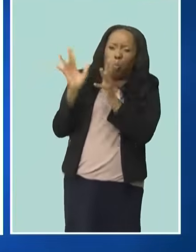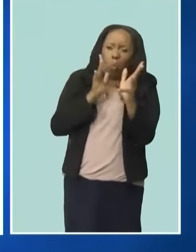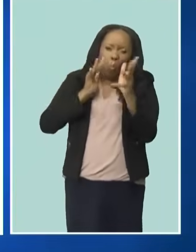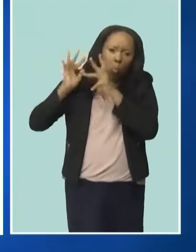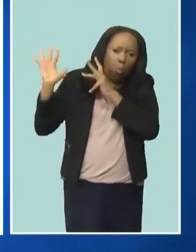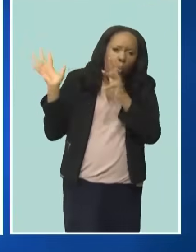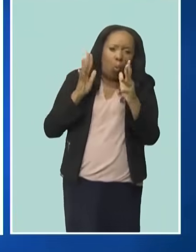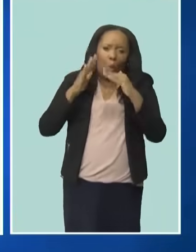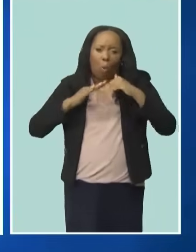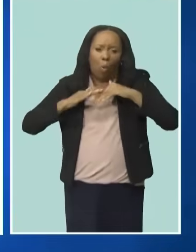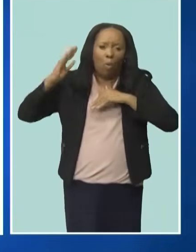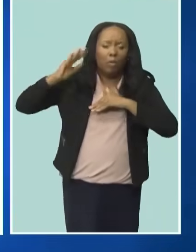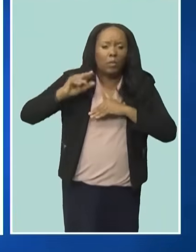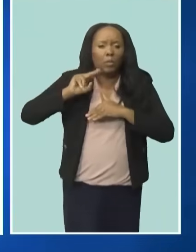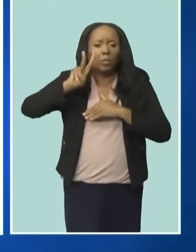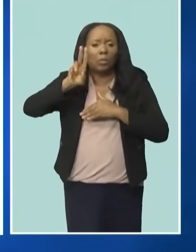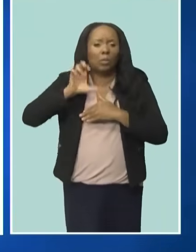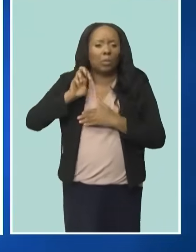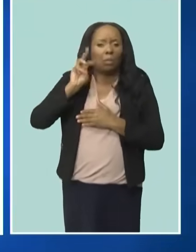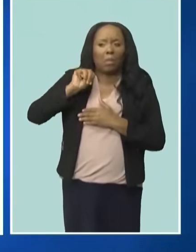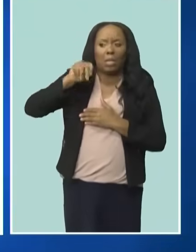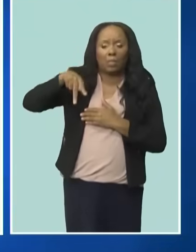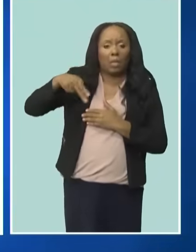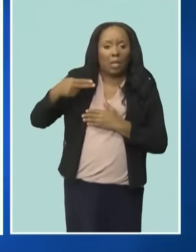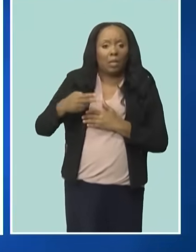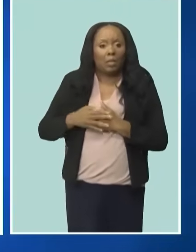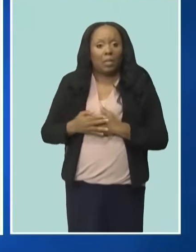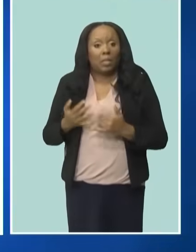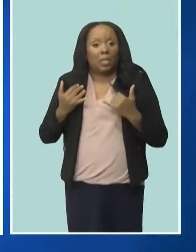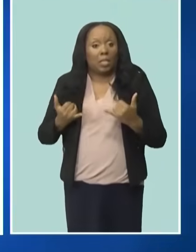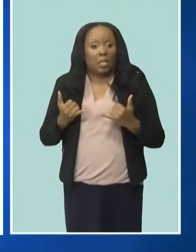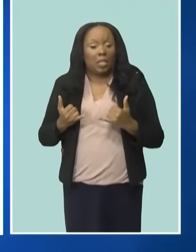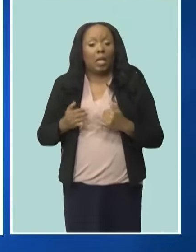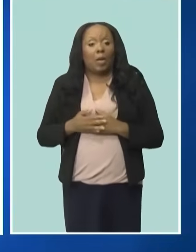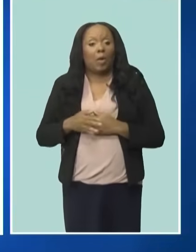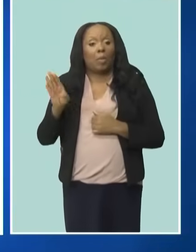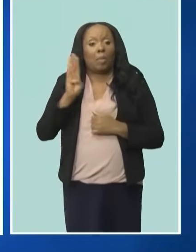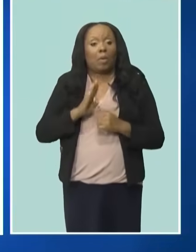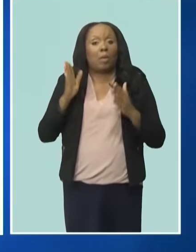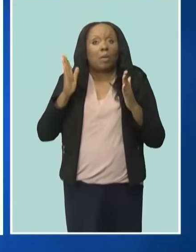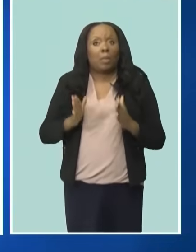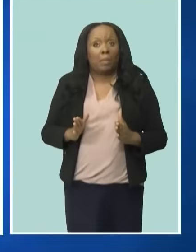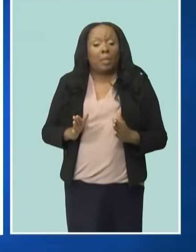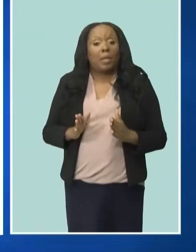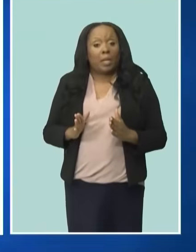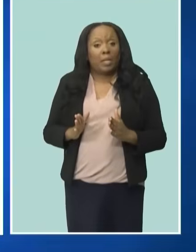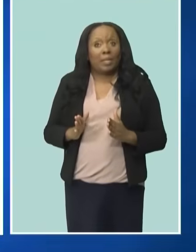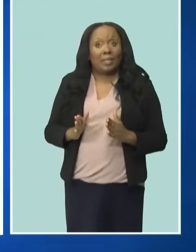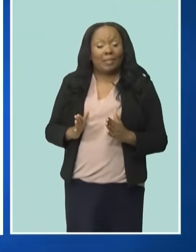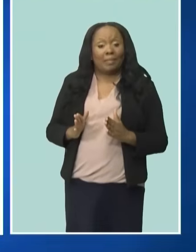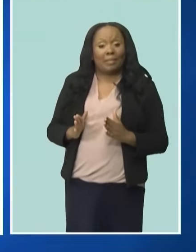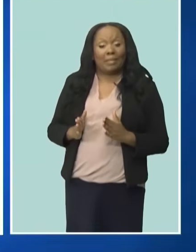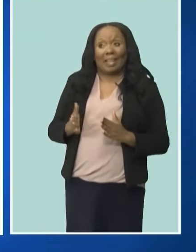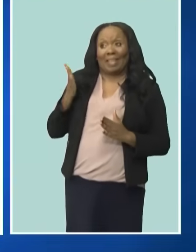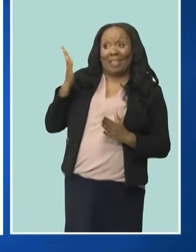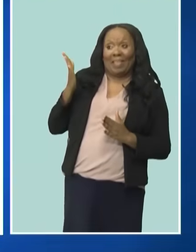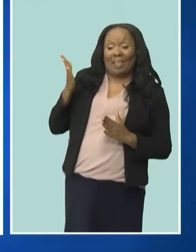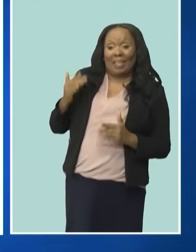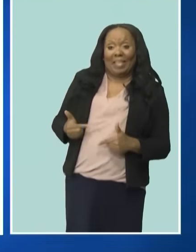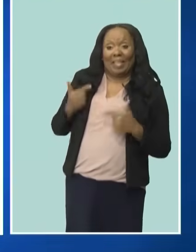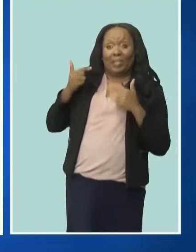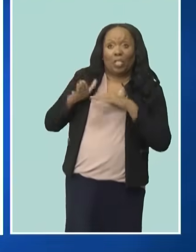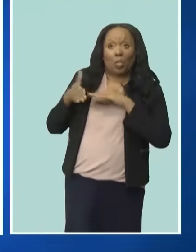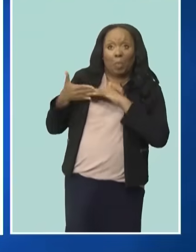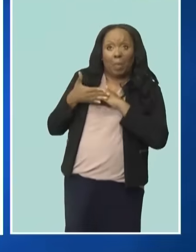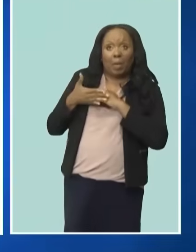of 200 miles per hour. Joining us from Kingston is Barbadian journalist Gerard Morris Seeley.